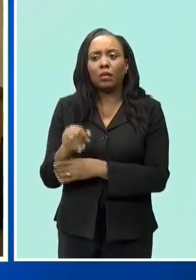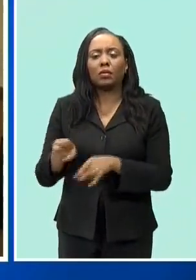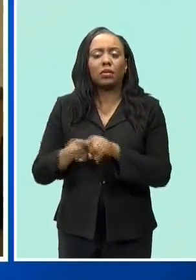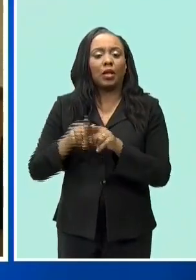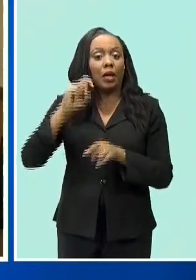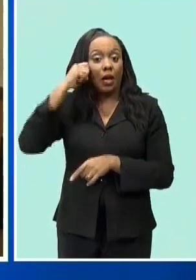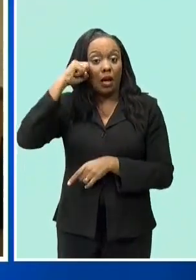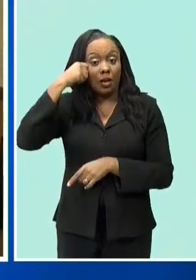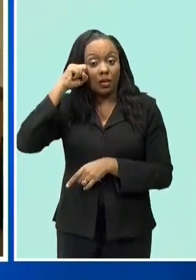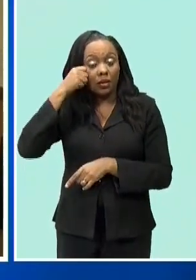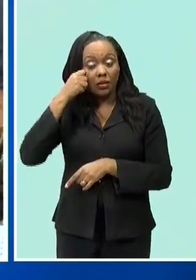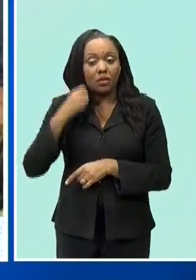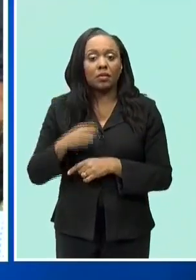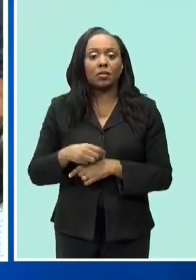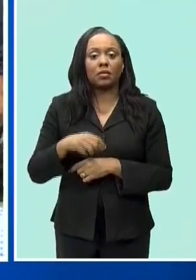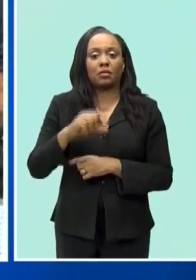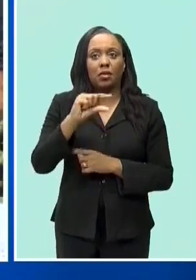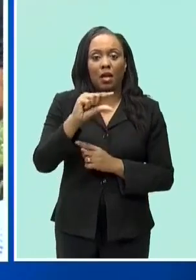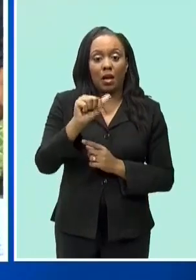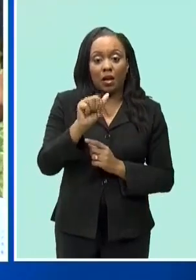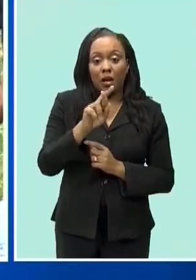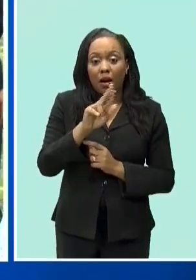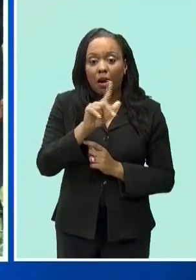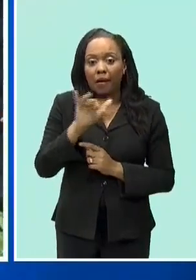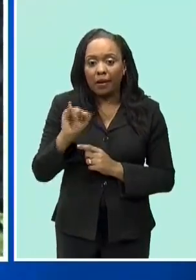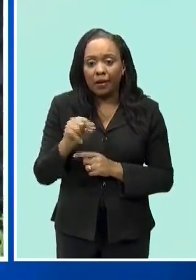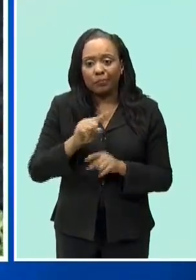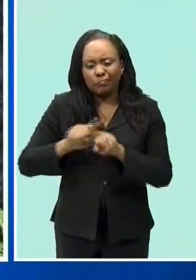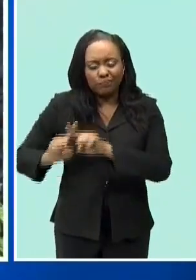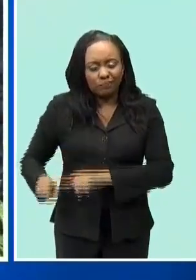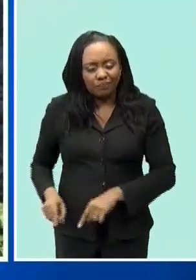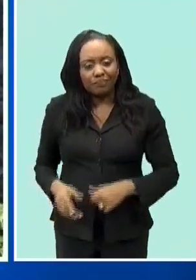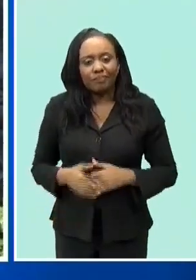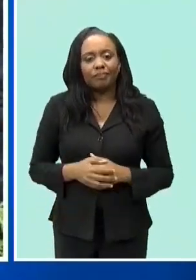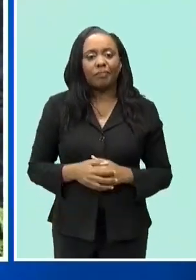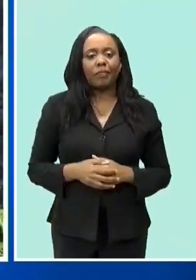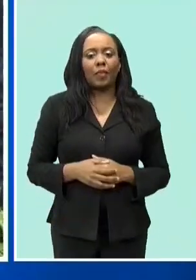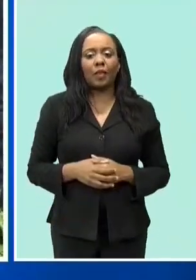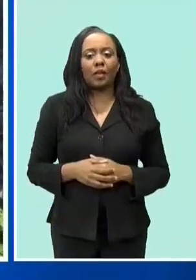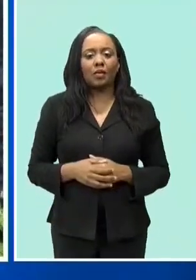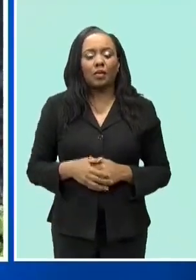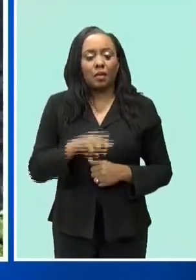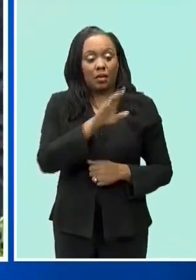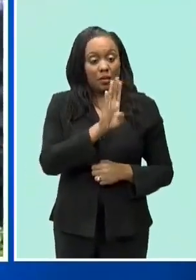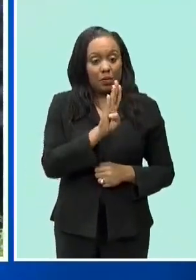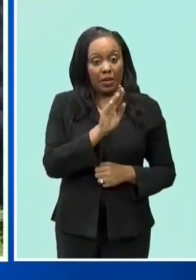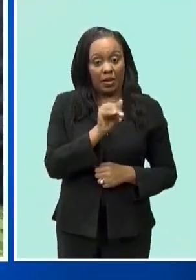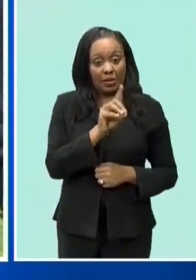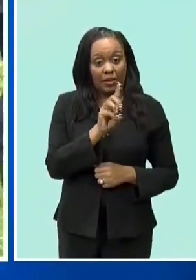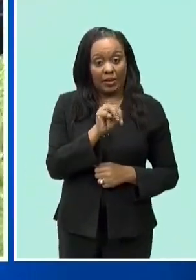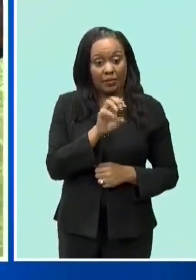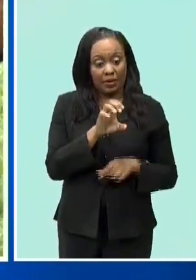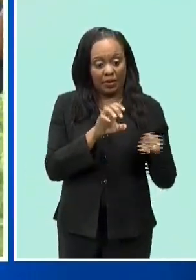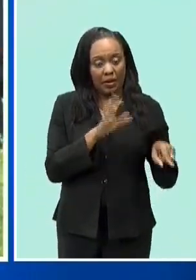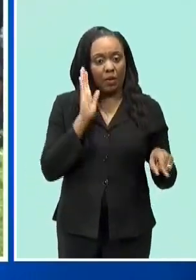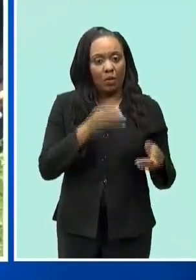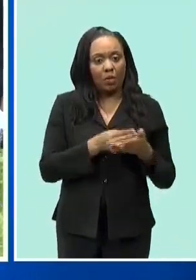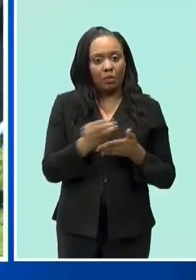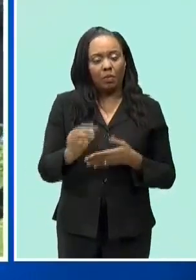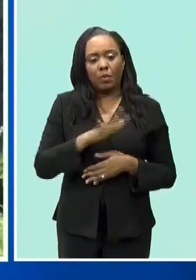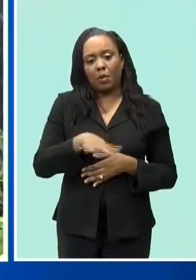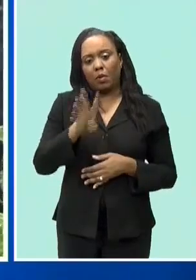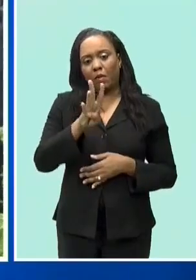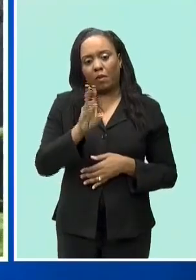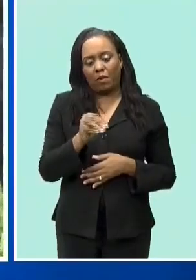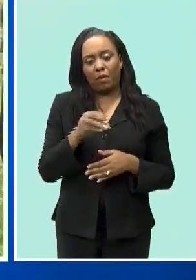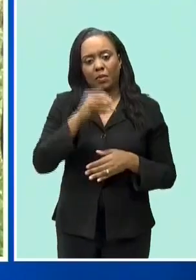on the island, garlic as well. At least 40% of the harvested crops will be purchased by the BADMC. They will be cleaned,